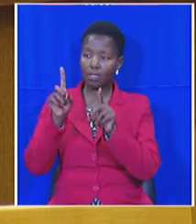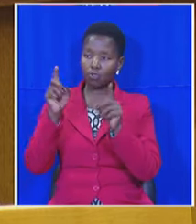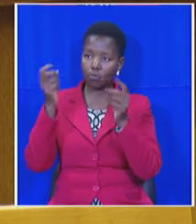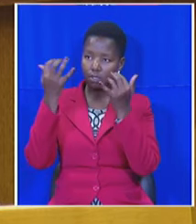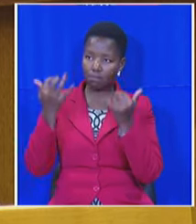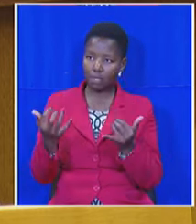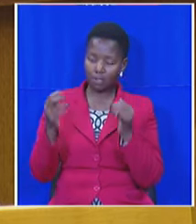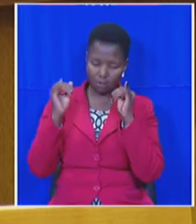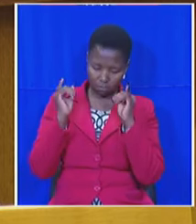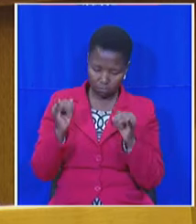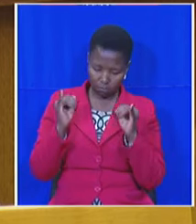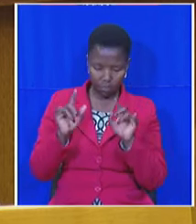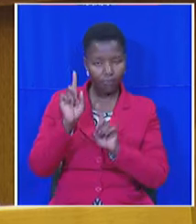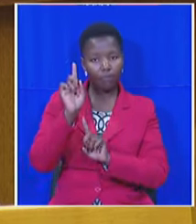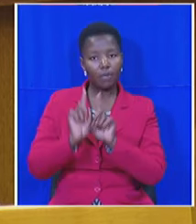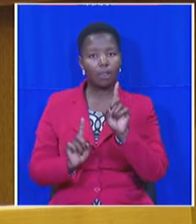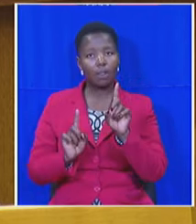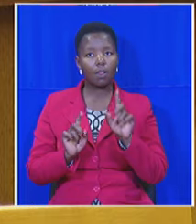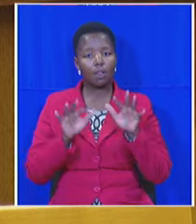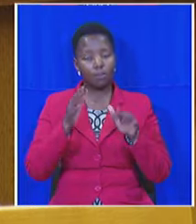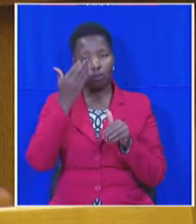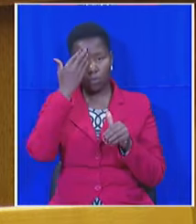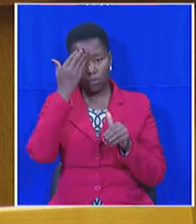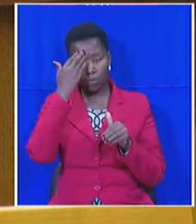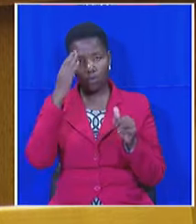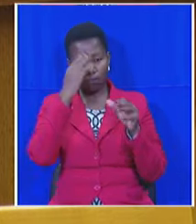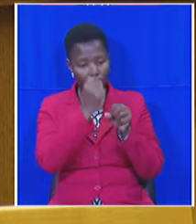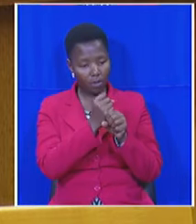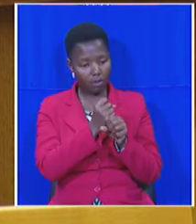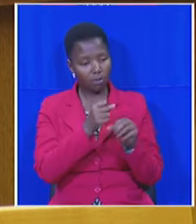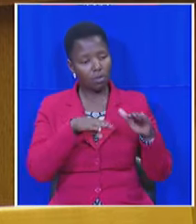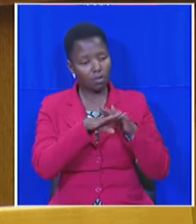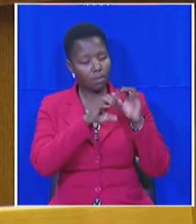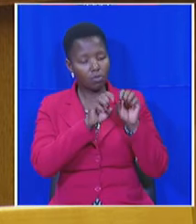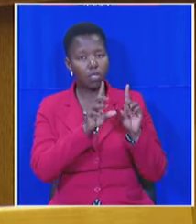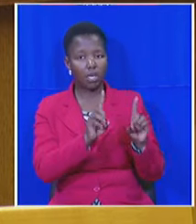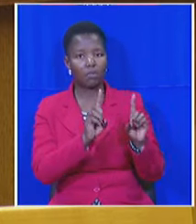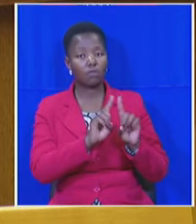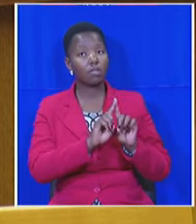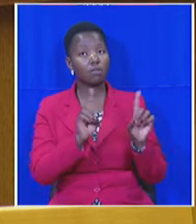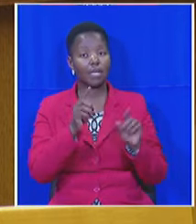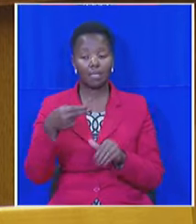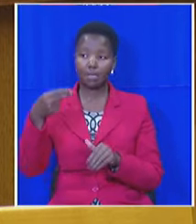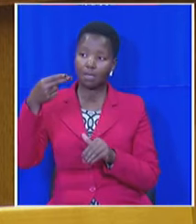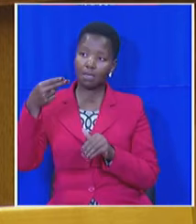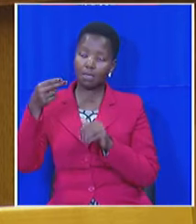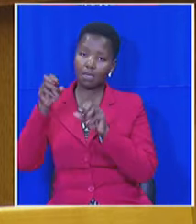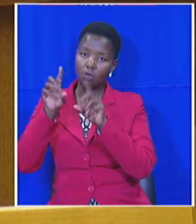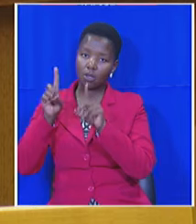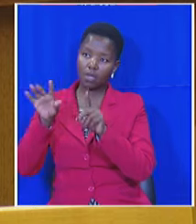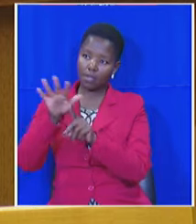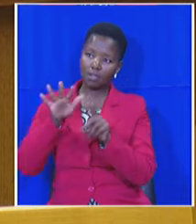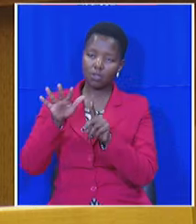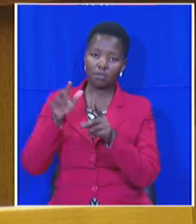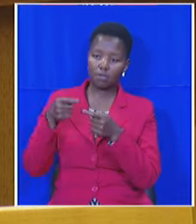fails miserably. The public knows that we spend a lot on basic education, But as far as higher education is concerned, we spend